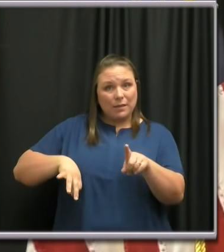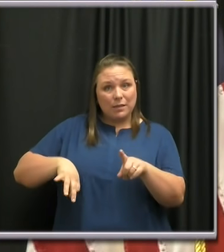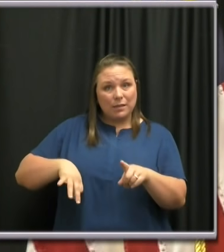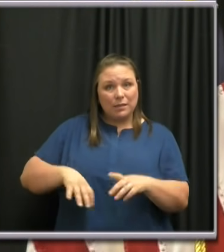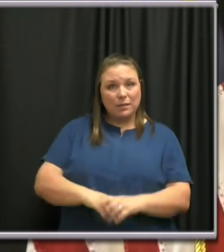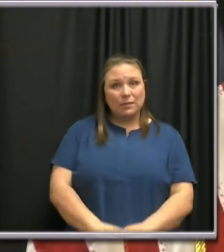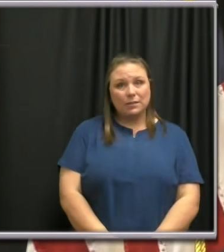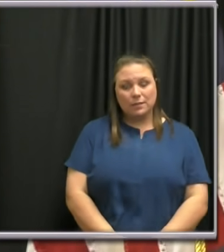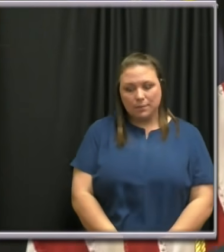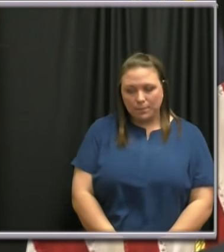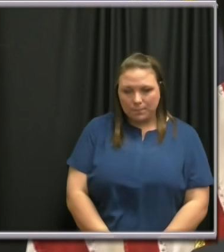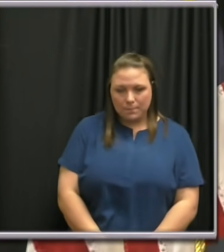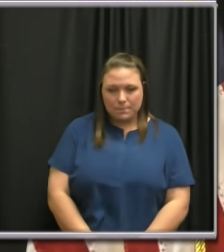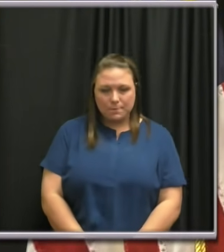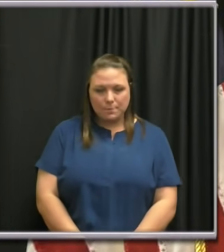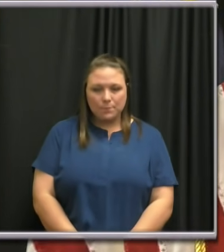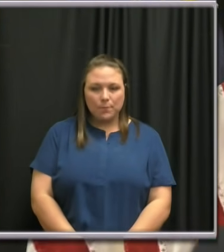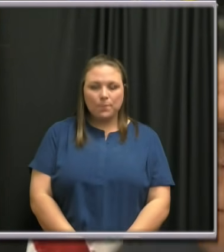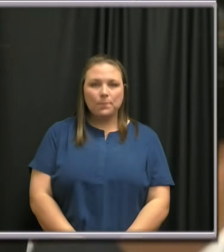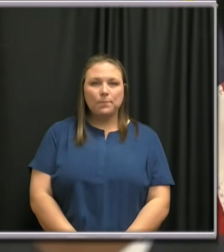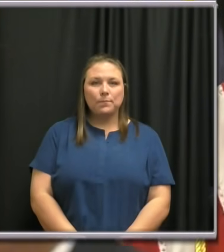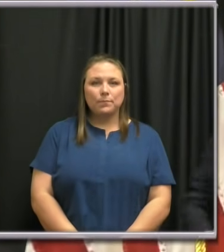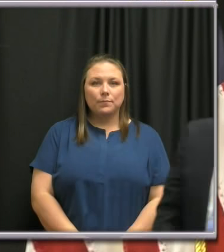Thank you.